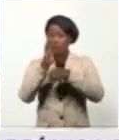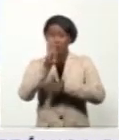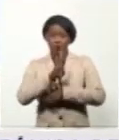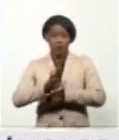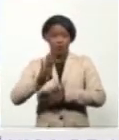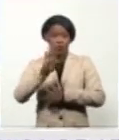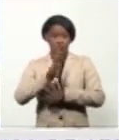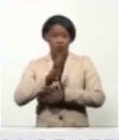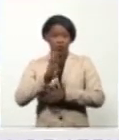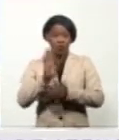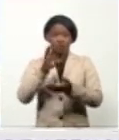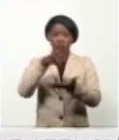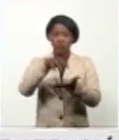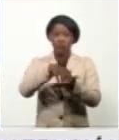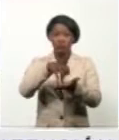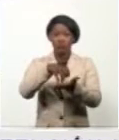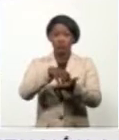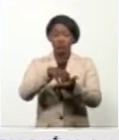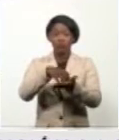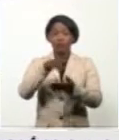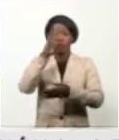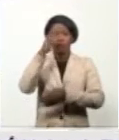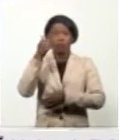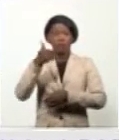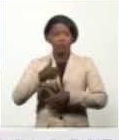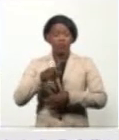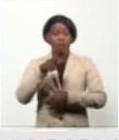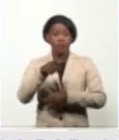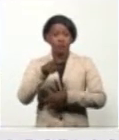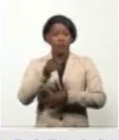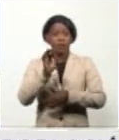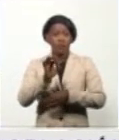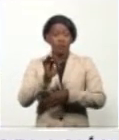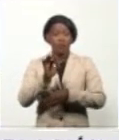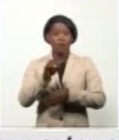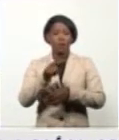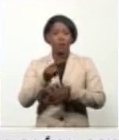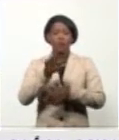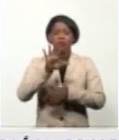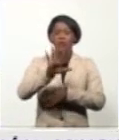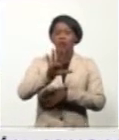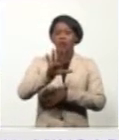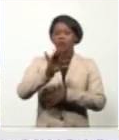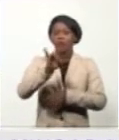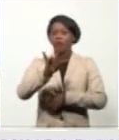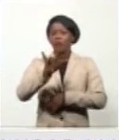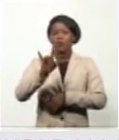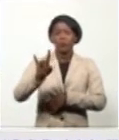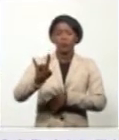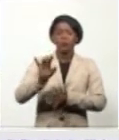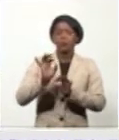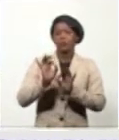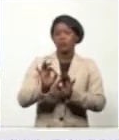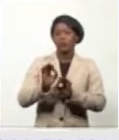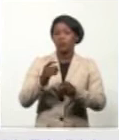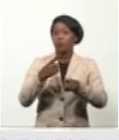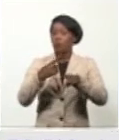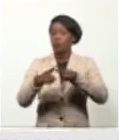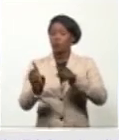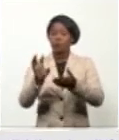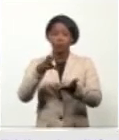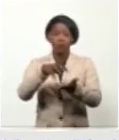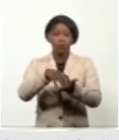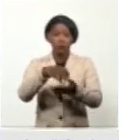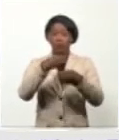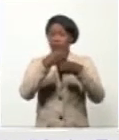1,492 samples were tested for the presence of SARS-CoV-2 and COVID-19. In the laboratory of